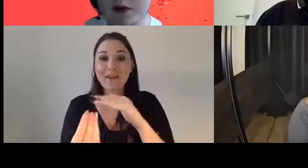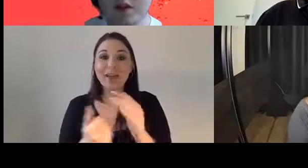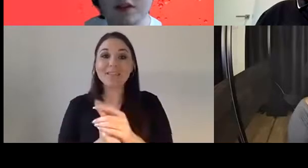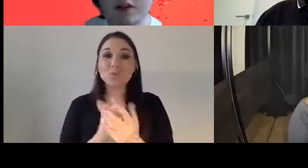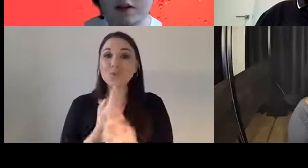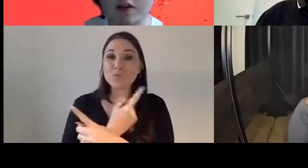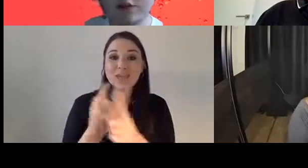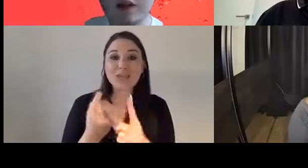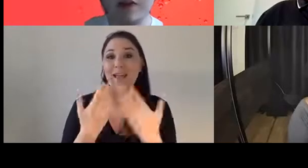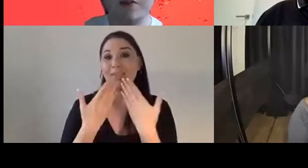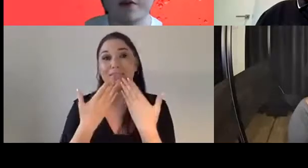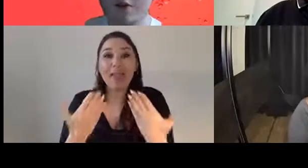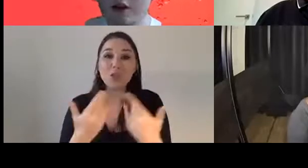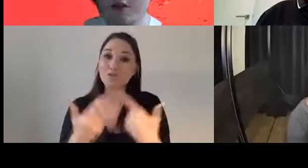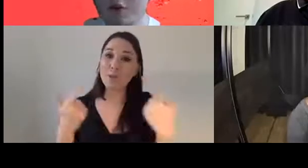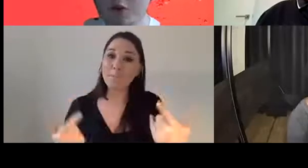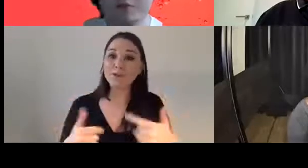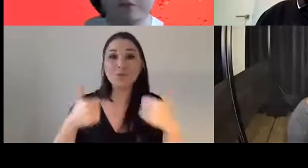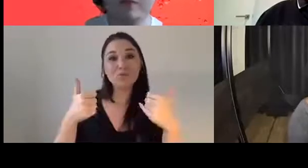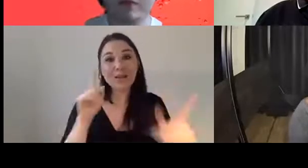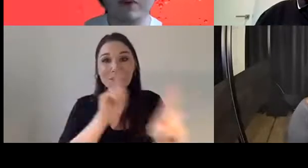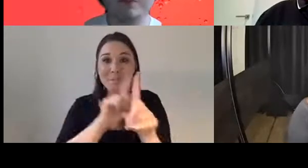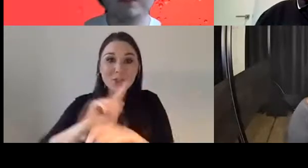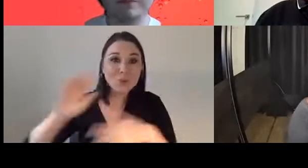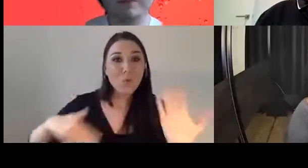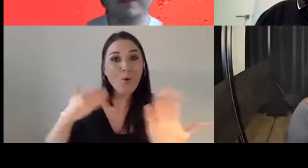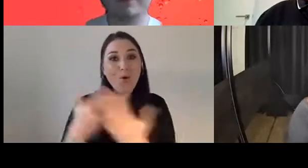the great panel. It's been great to have you, and great to meet you all.